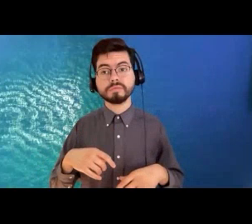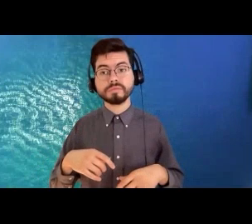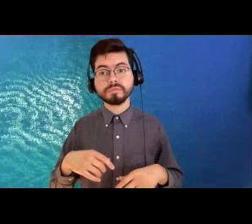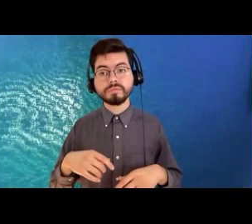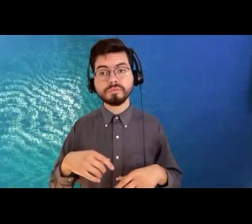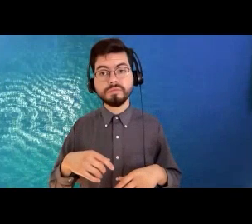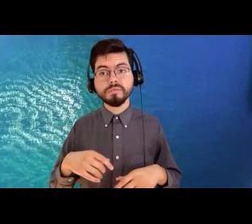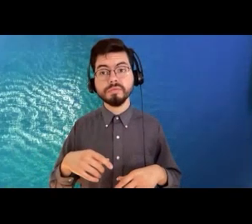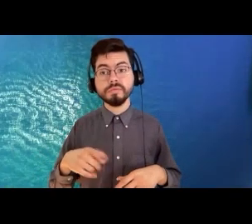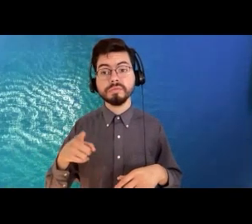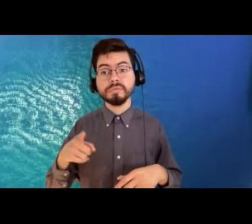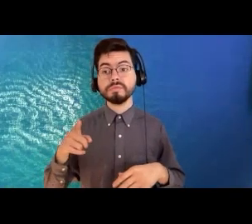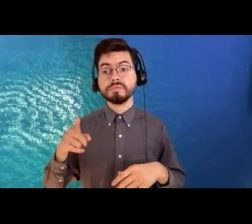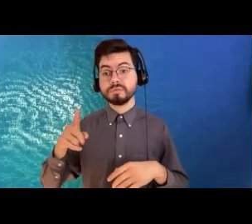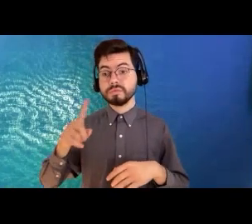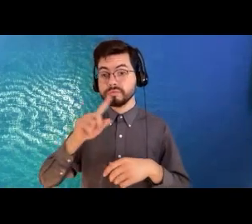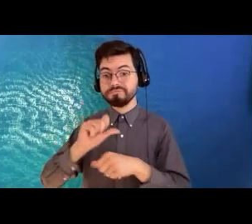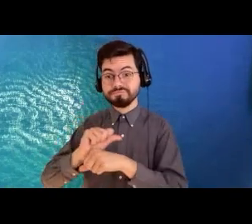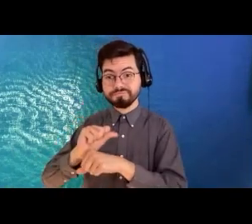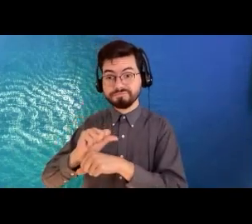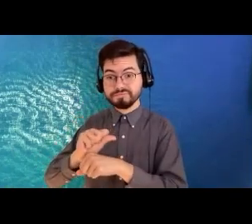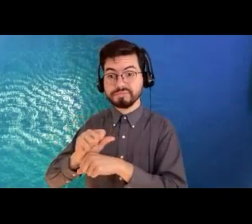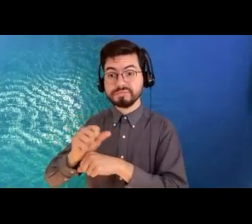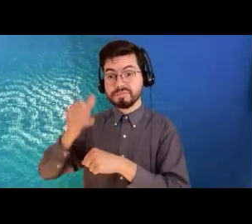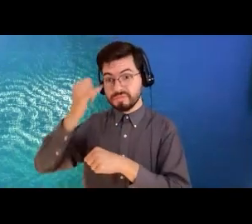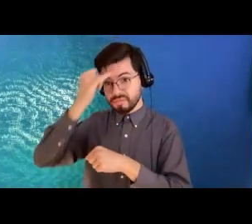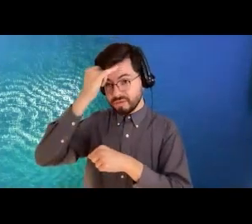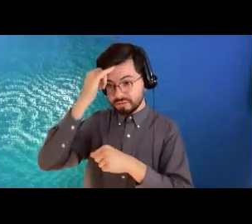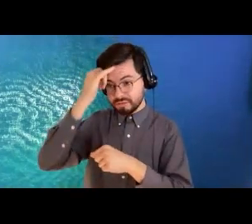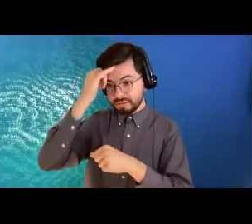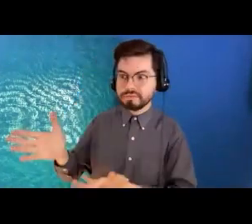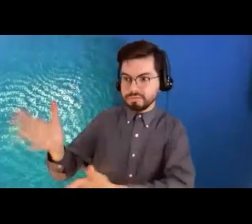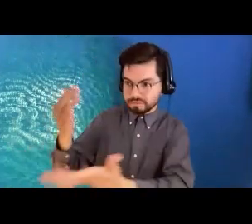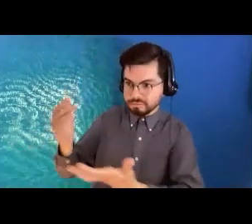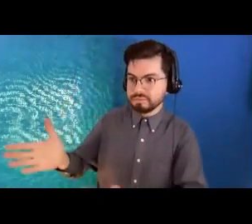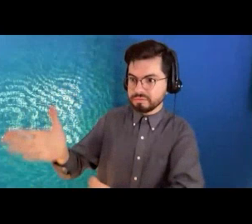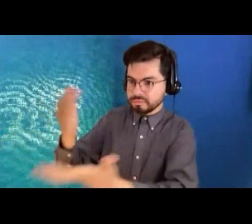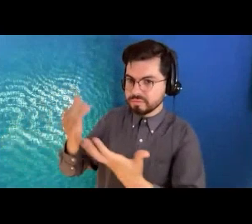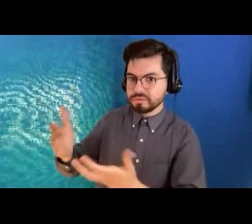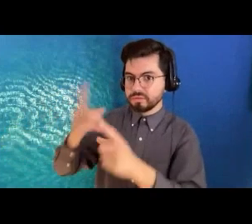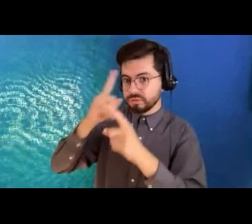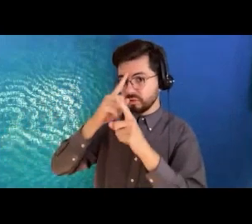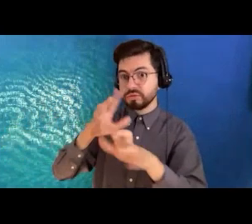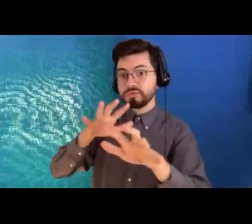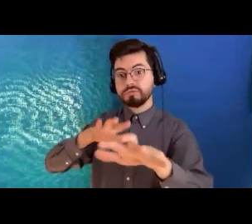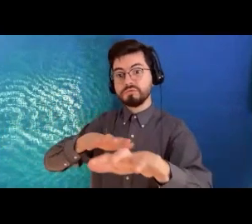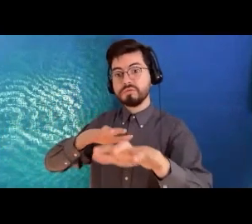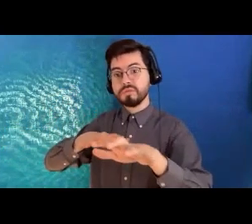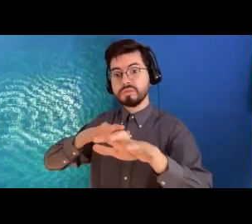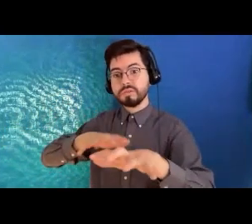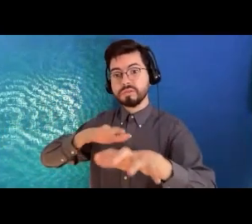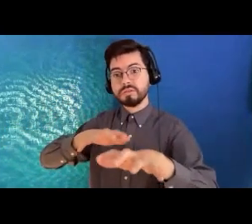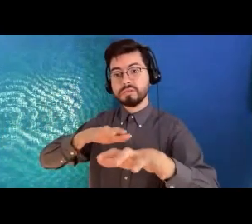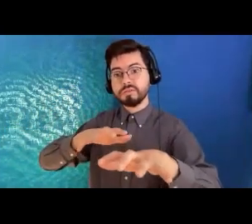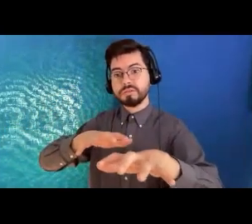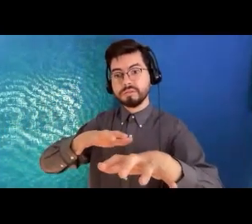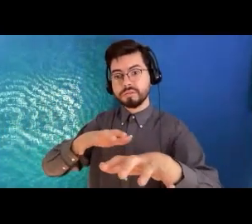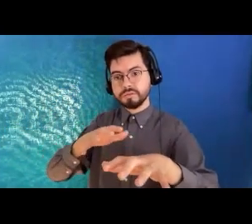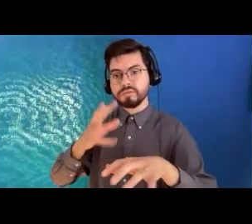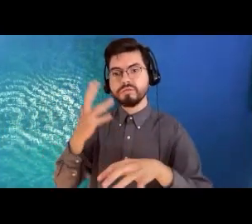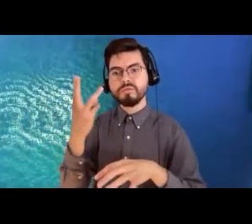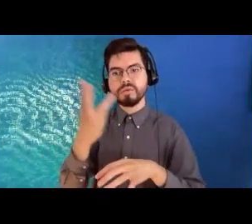off the roadway in an effort to keep the traffic moving through the north or excuse me, through the west